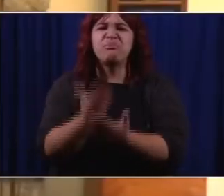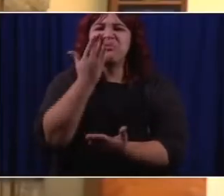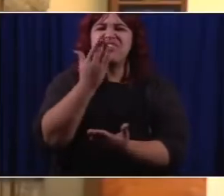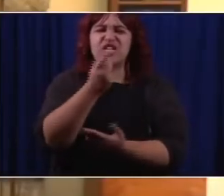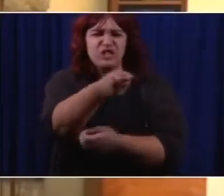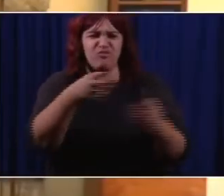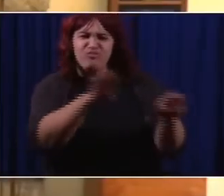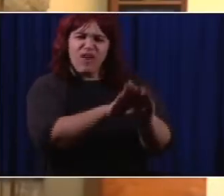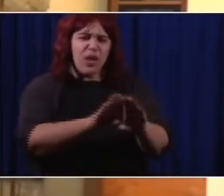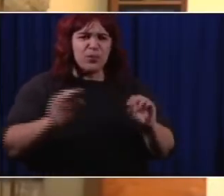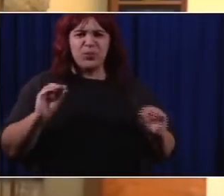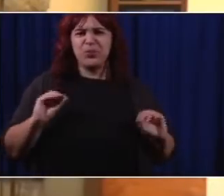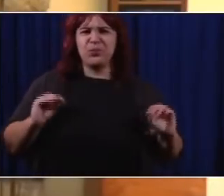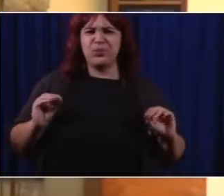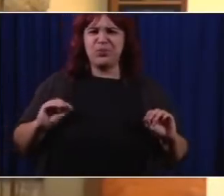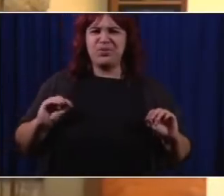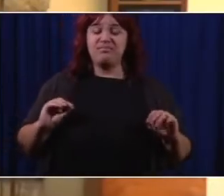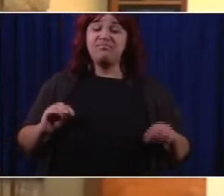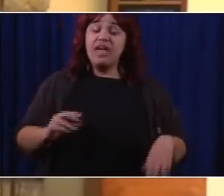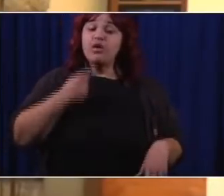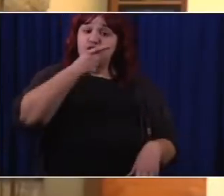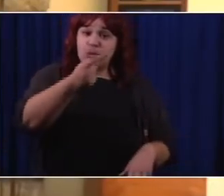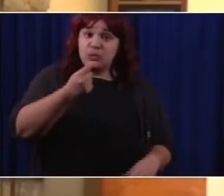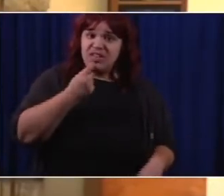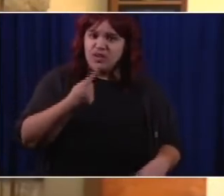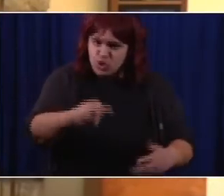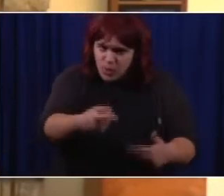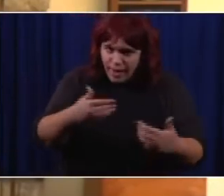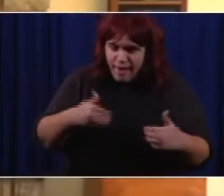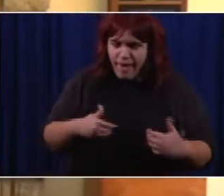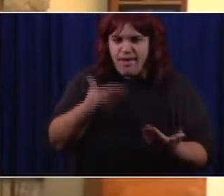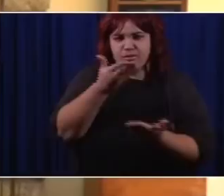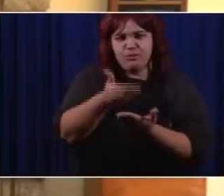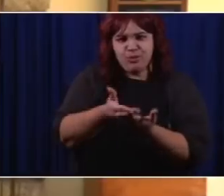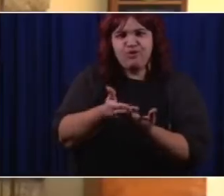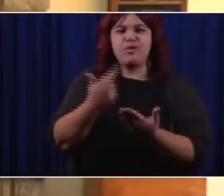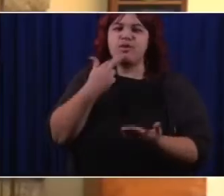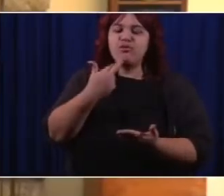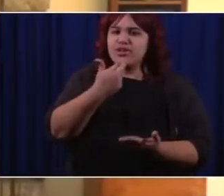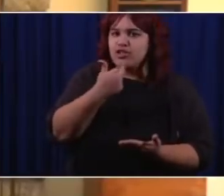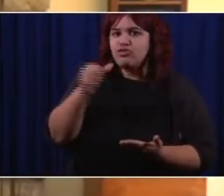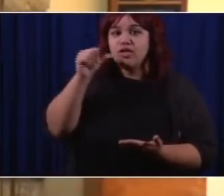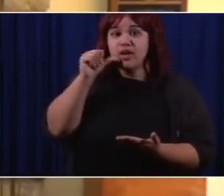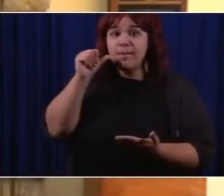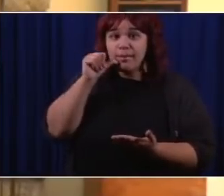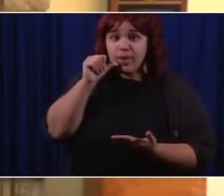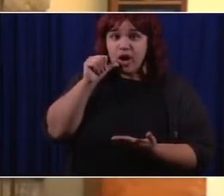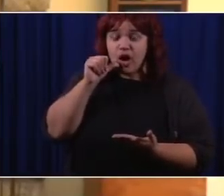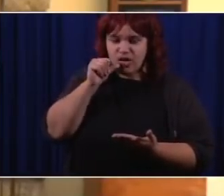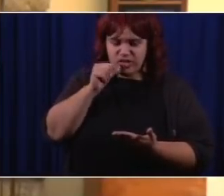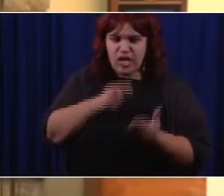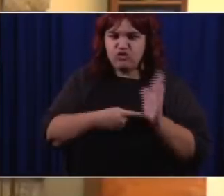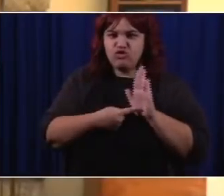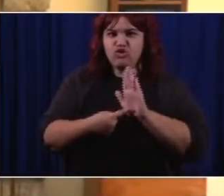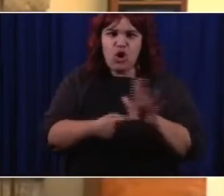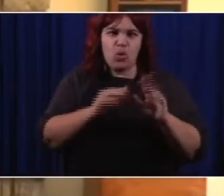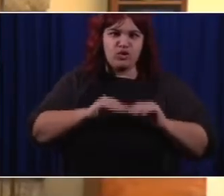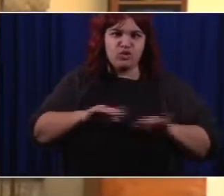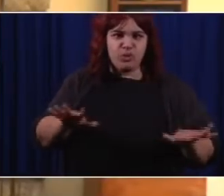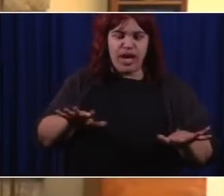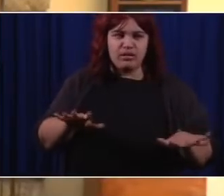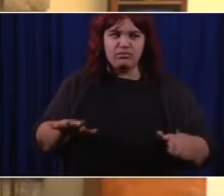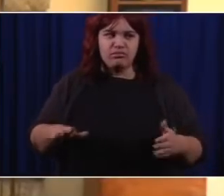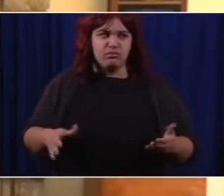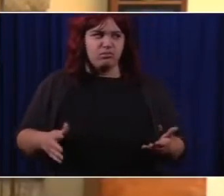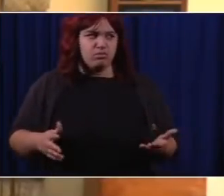that you've seen data about bar and restaurant spread and contact tracing, but we haven't seen that. Will you commit to release that to